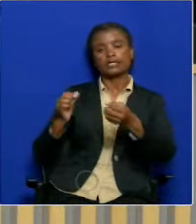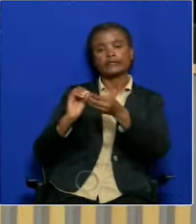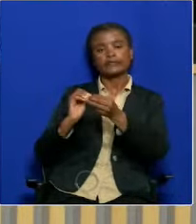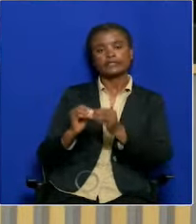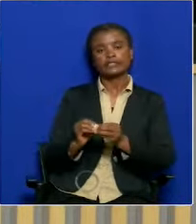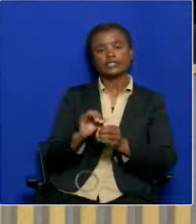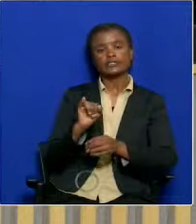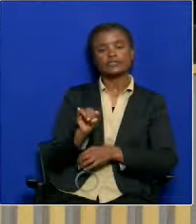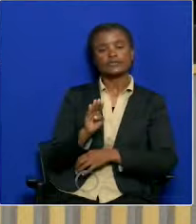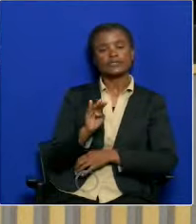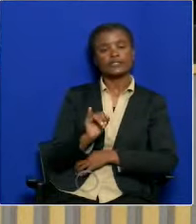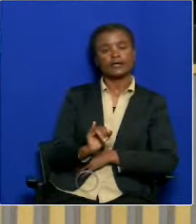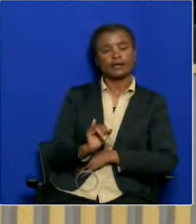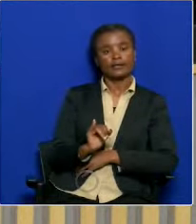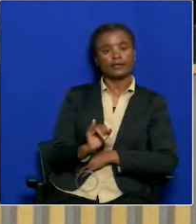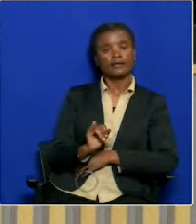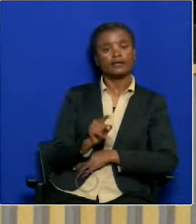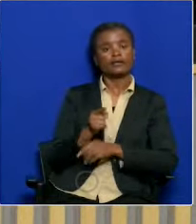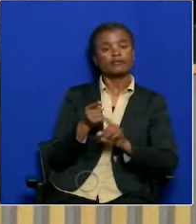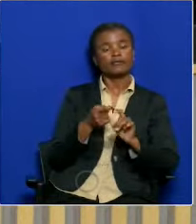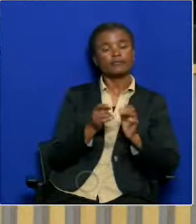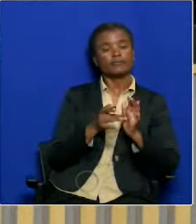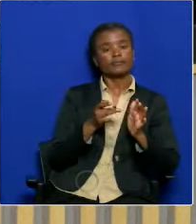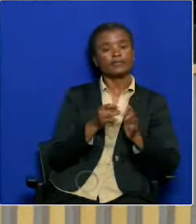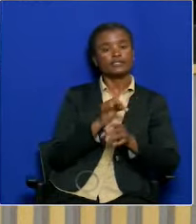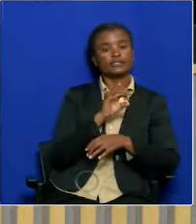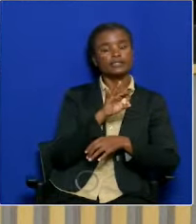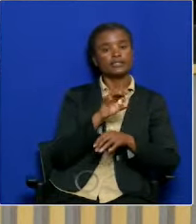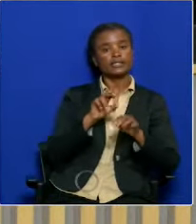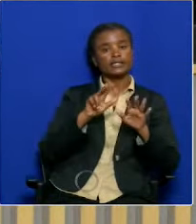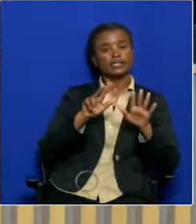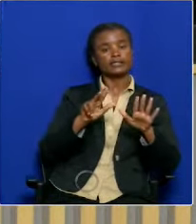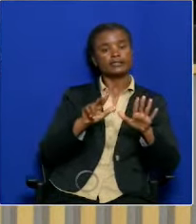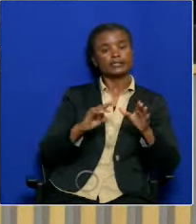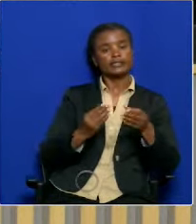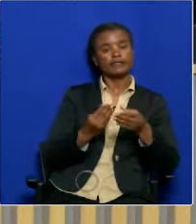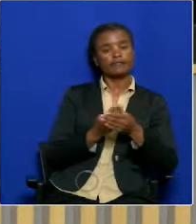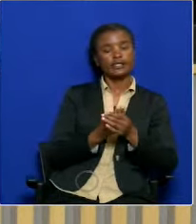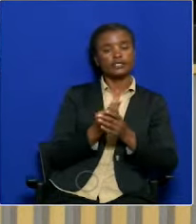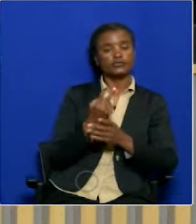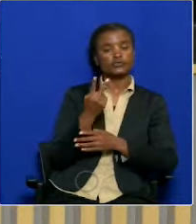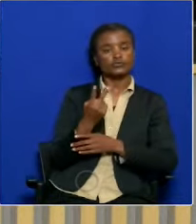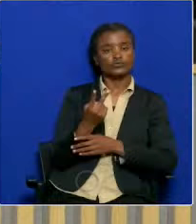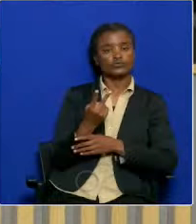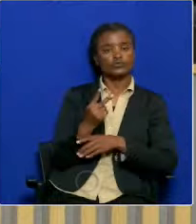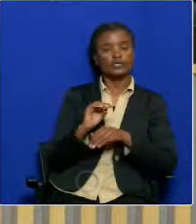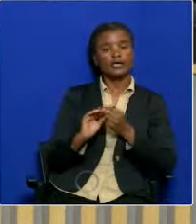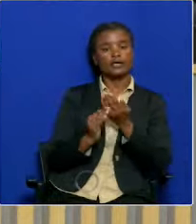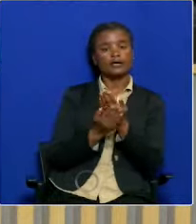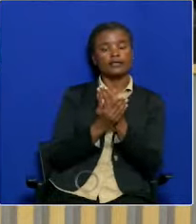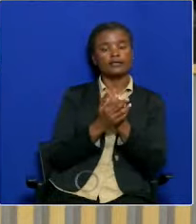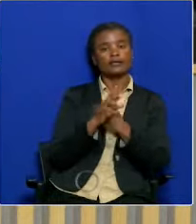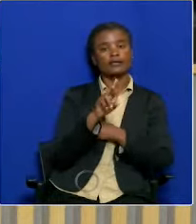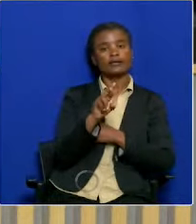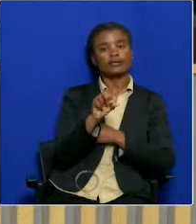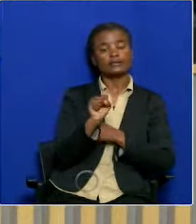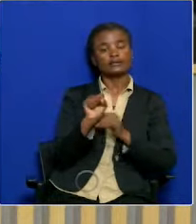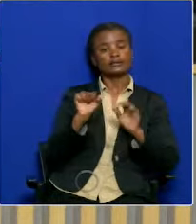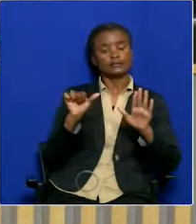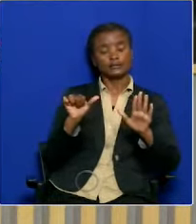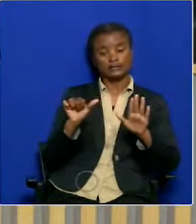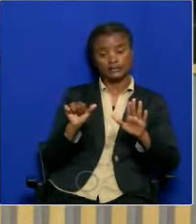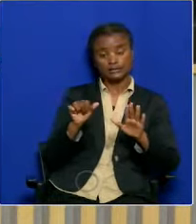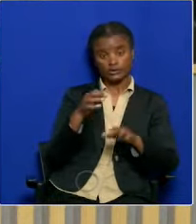38 of file 2, which is annexure RS6. Is that correct? That's